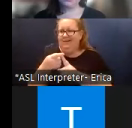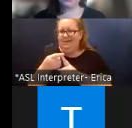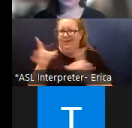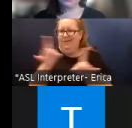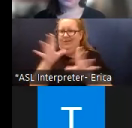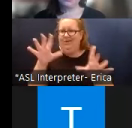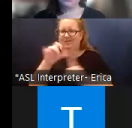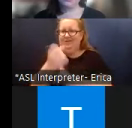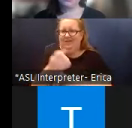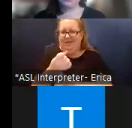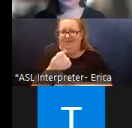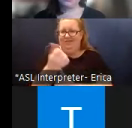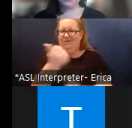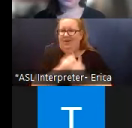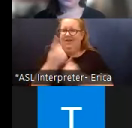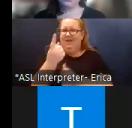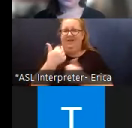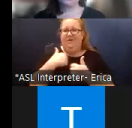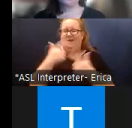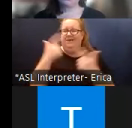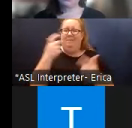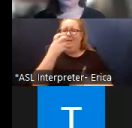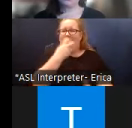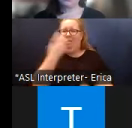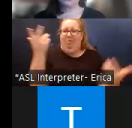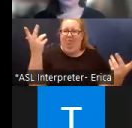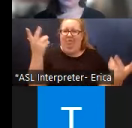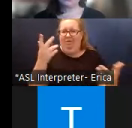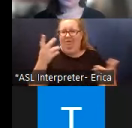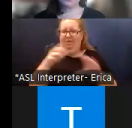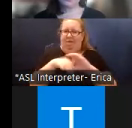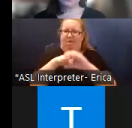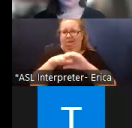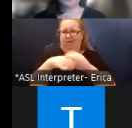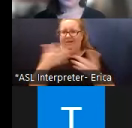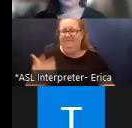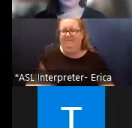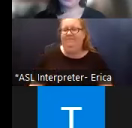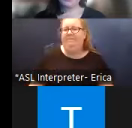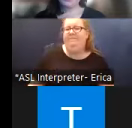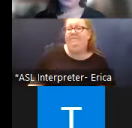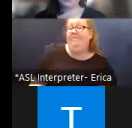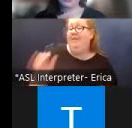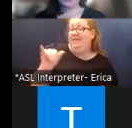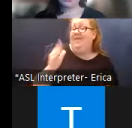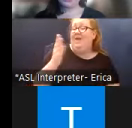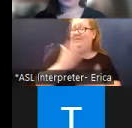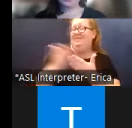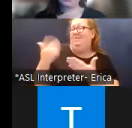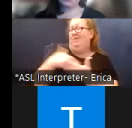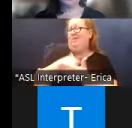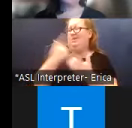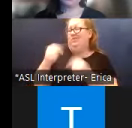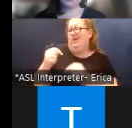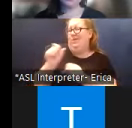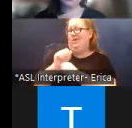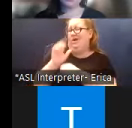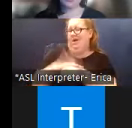disaster, then everybody's got a big mouth. So that's Well, That'll be something we'll try to work on.